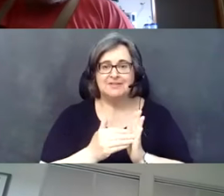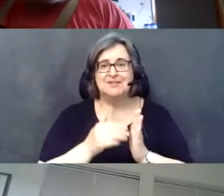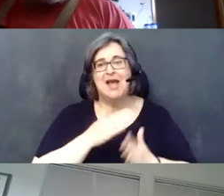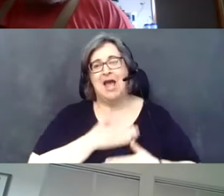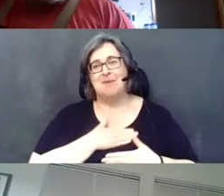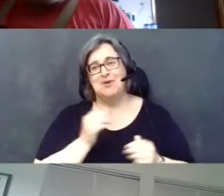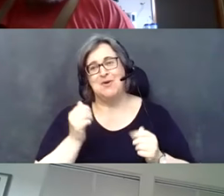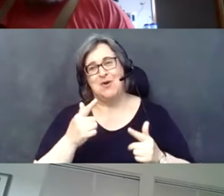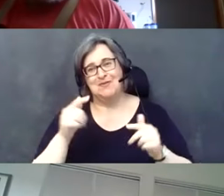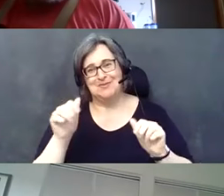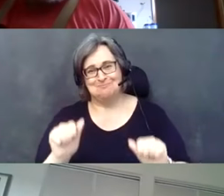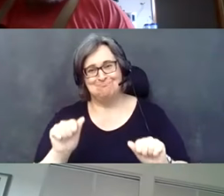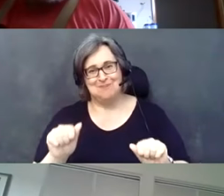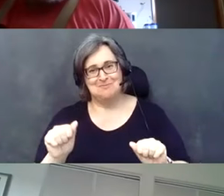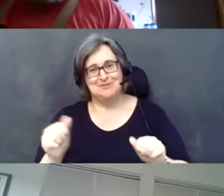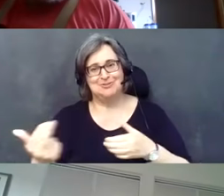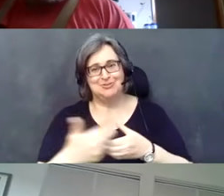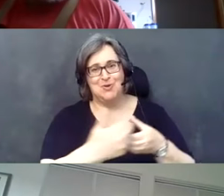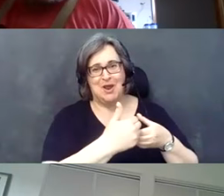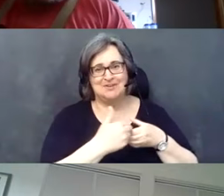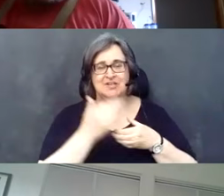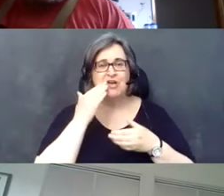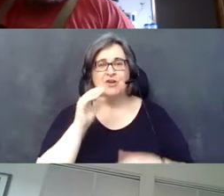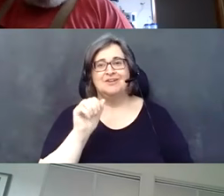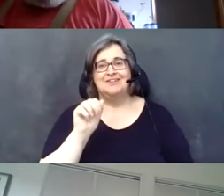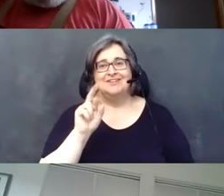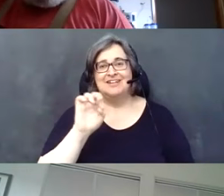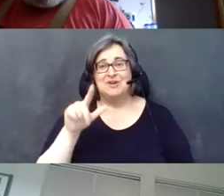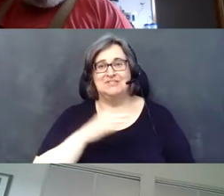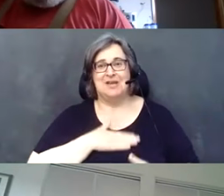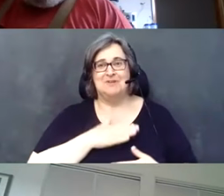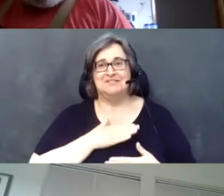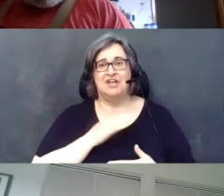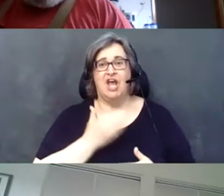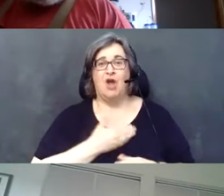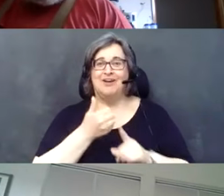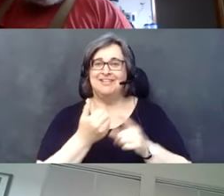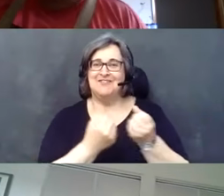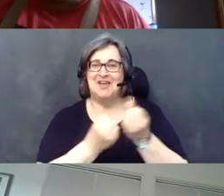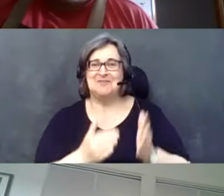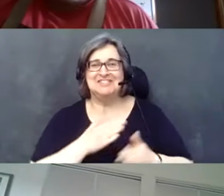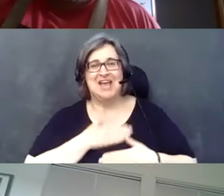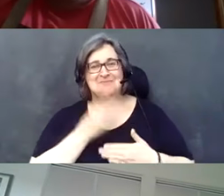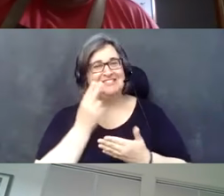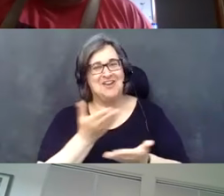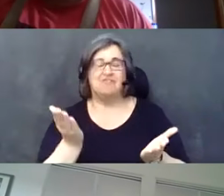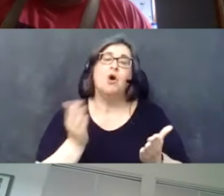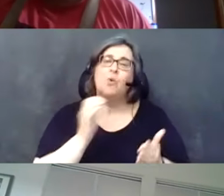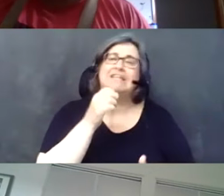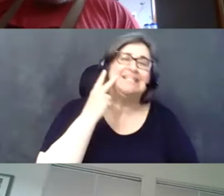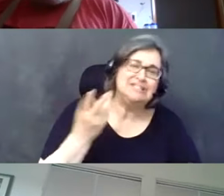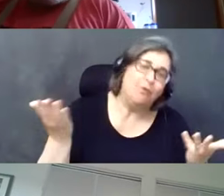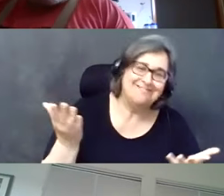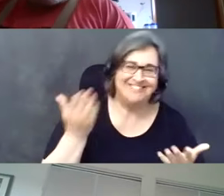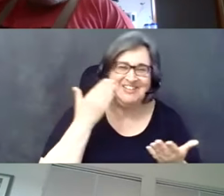that you all are able to join us. I know Ariel is happy, and our self-advocates are all happy to see you all. Well, not really see you,